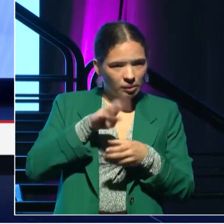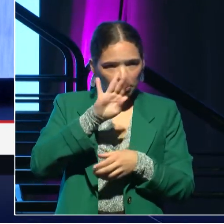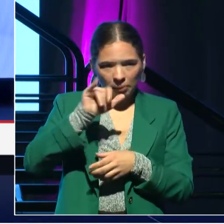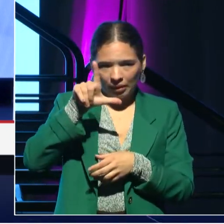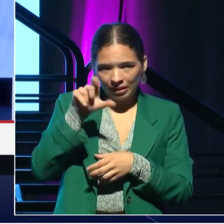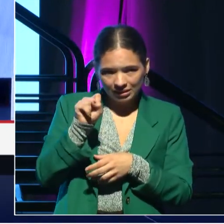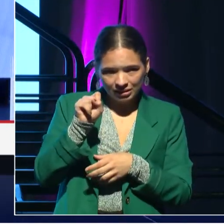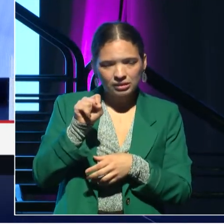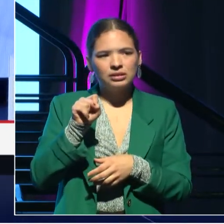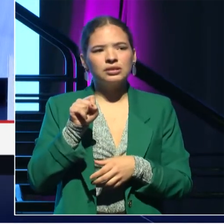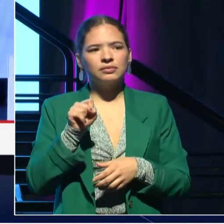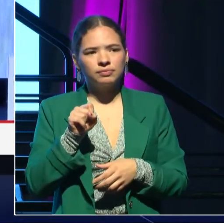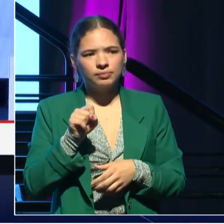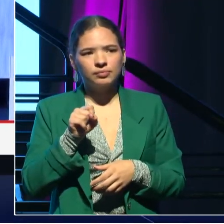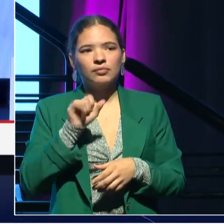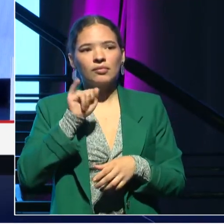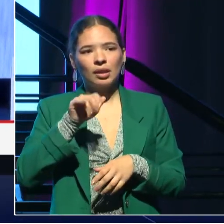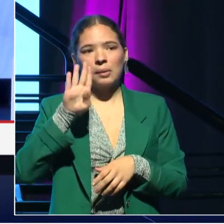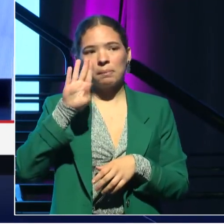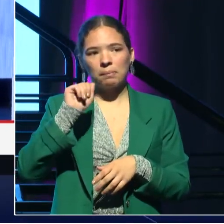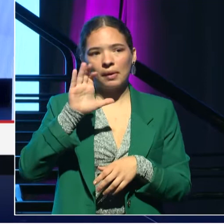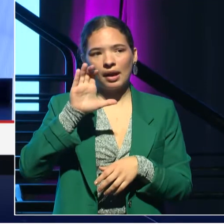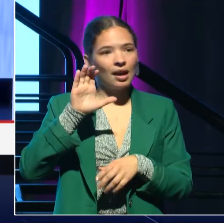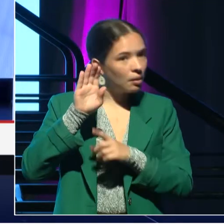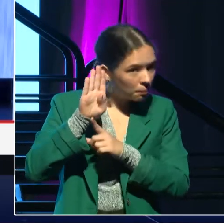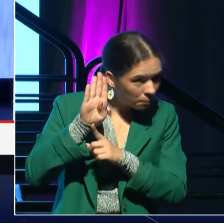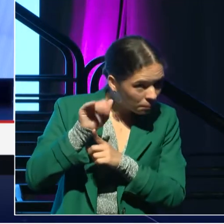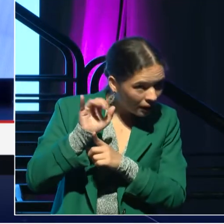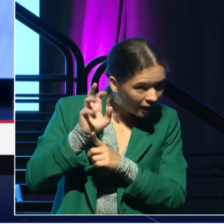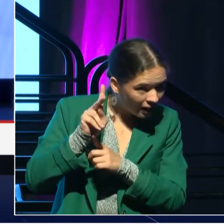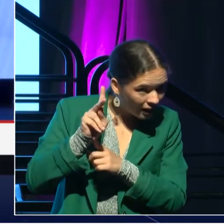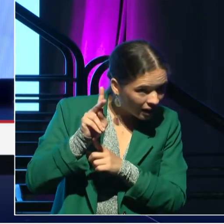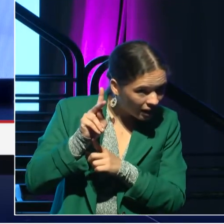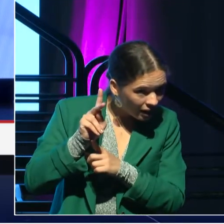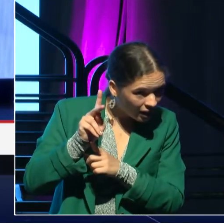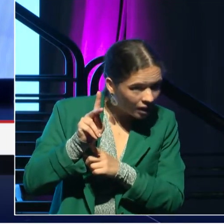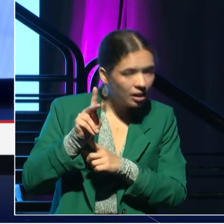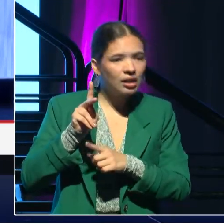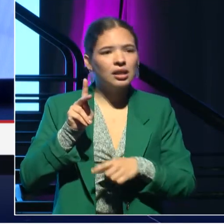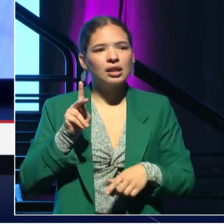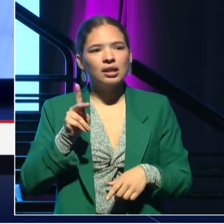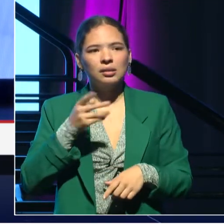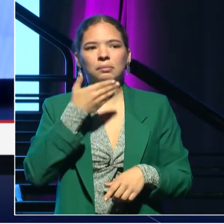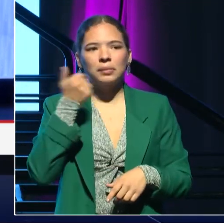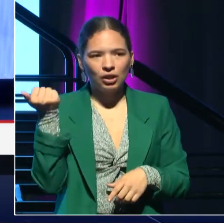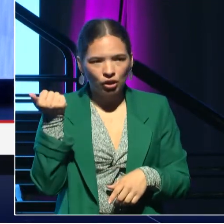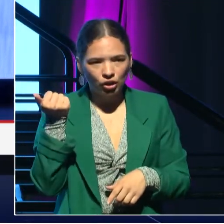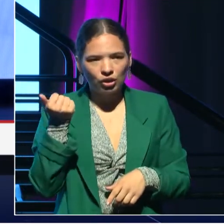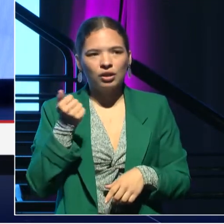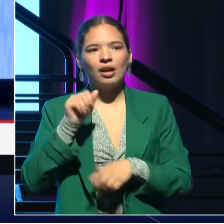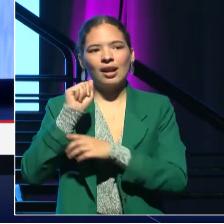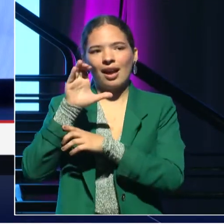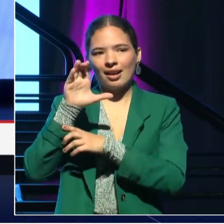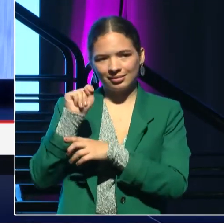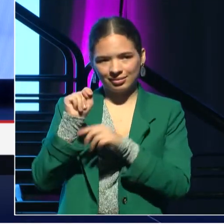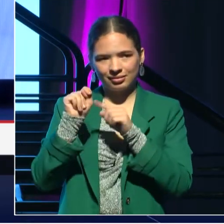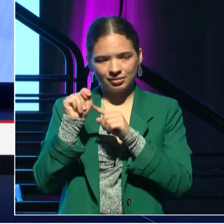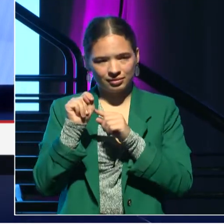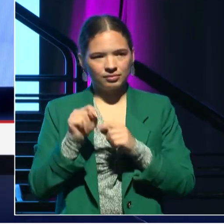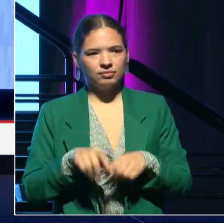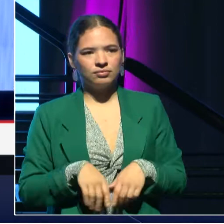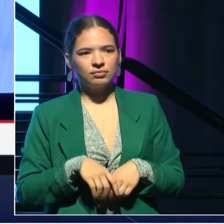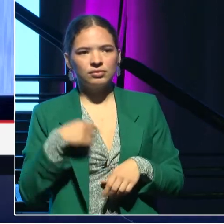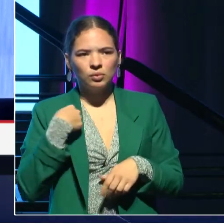Better Act at the end of 2021. We are on a mission to find a legislative vehicle to get the rest